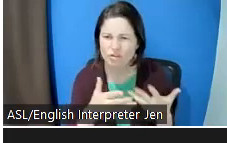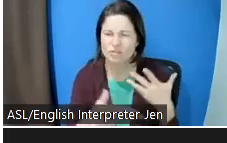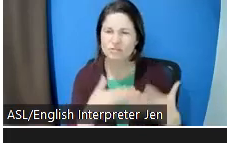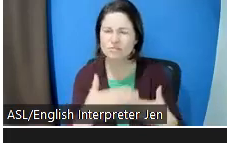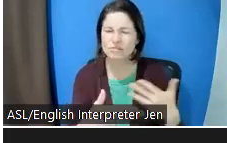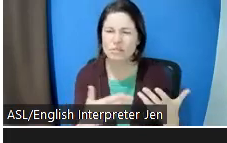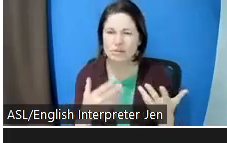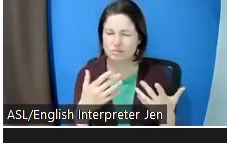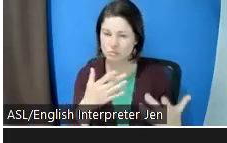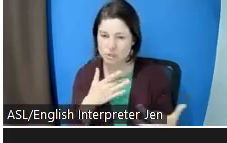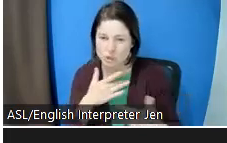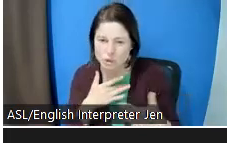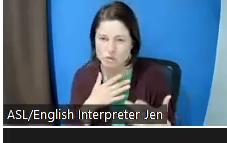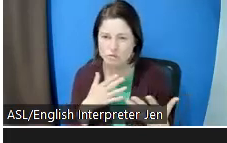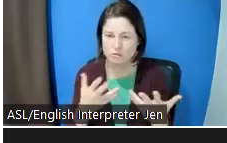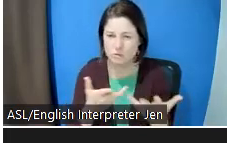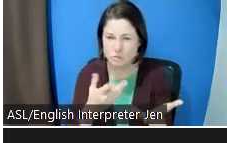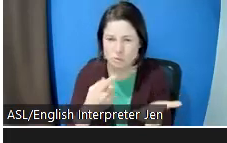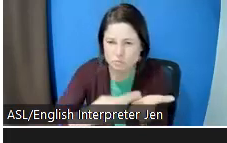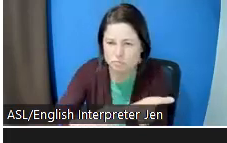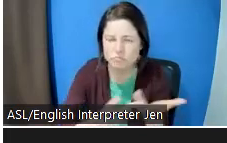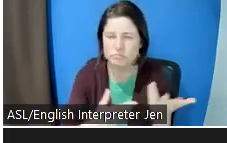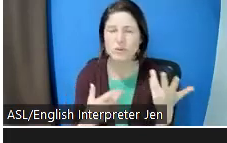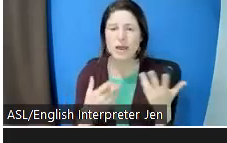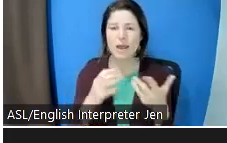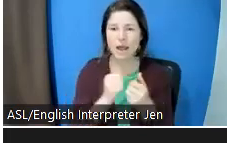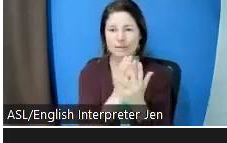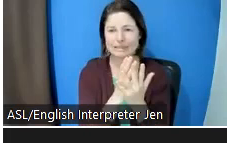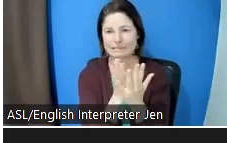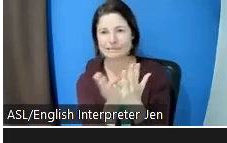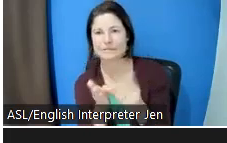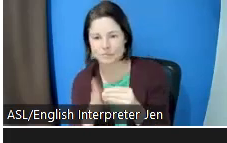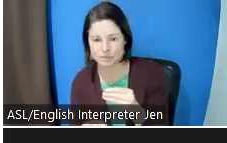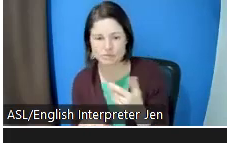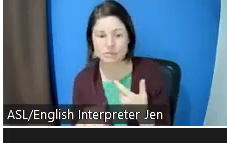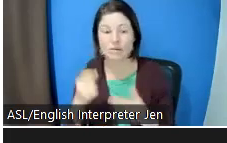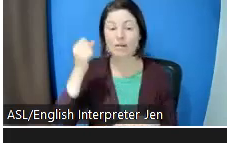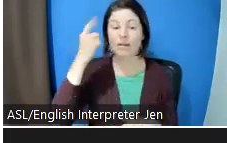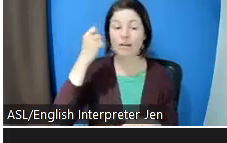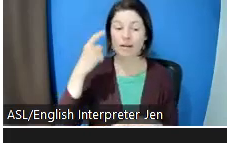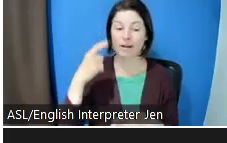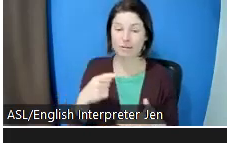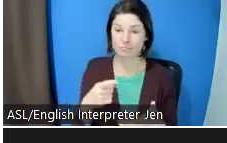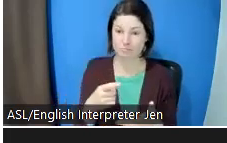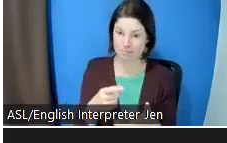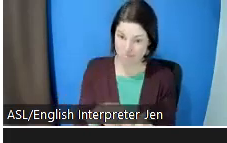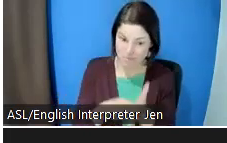path forward to project completion. That project completion will be August 31st. That's a hard date.